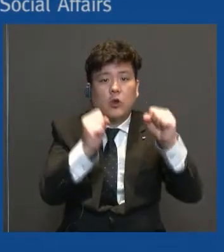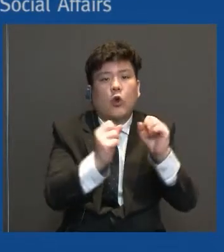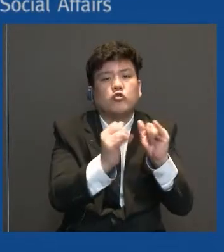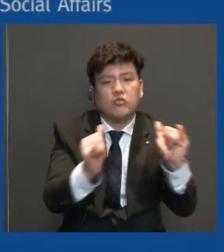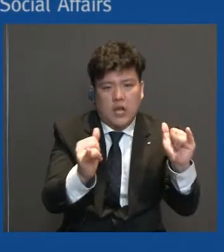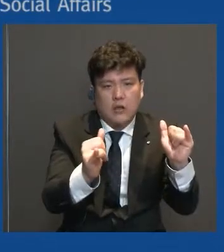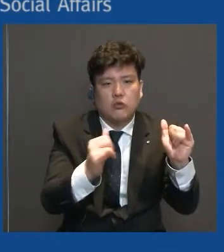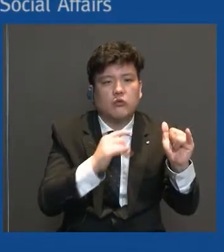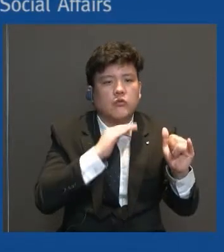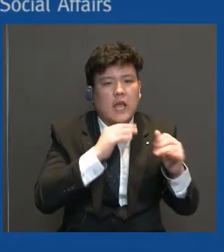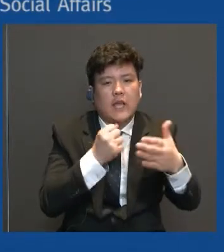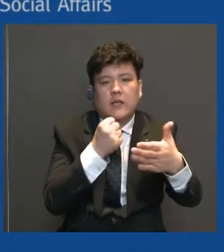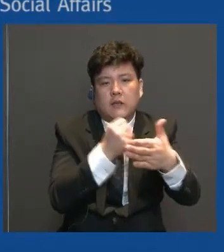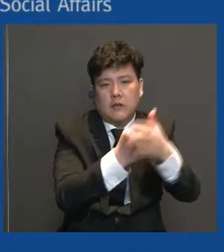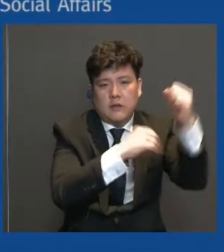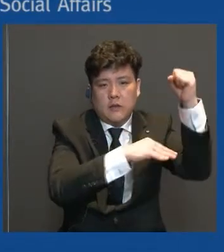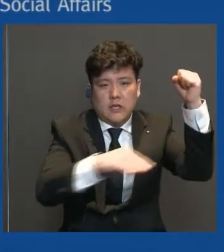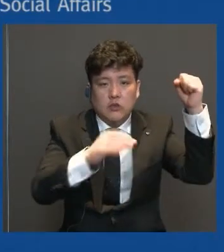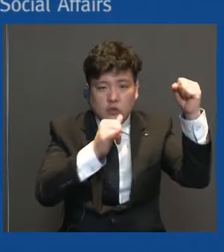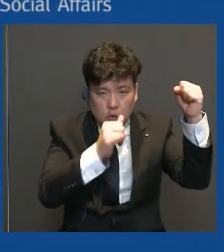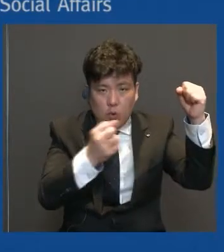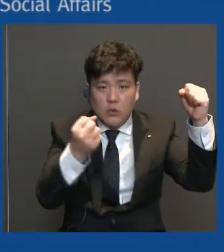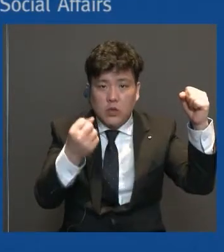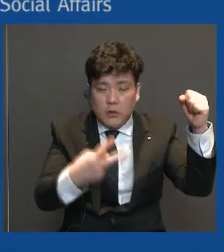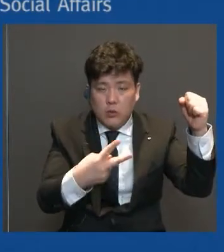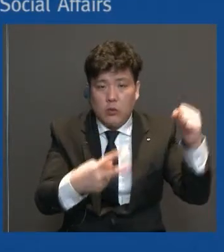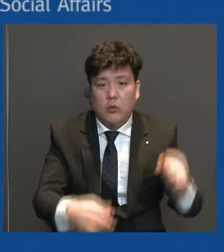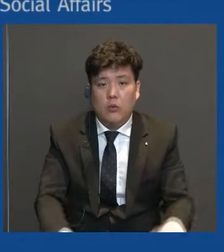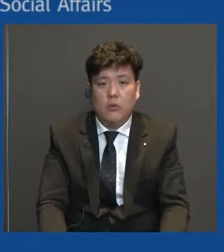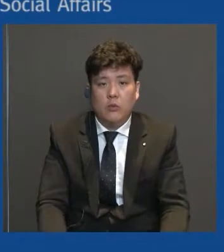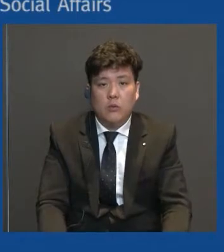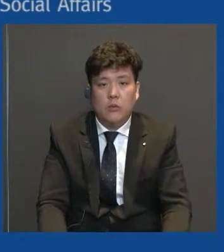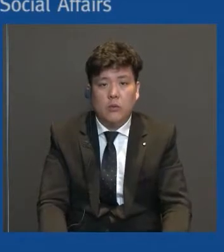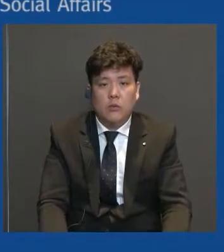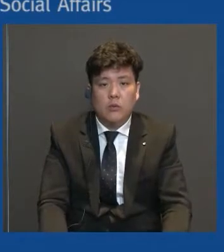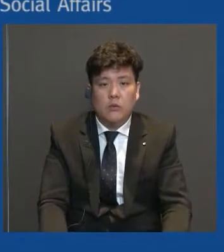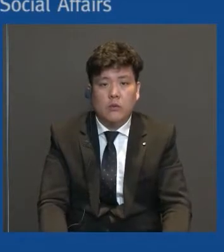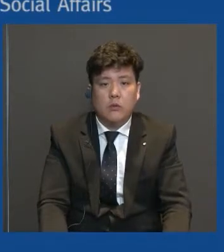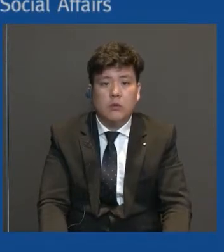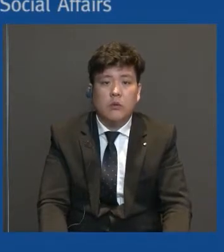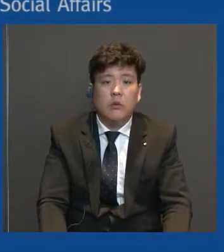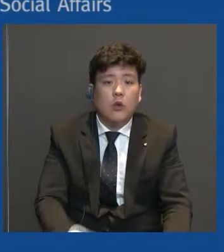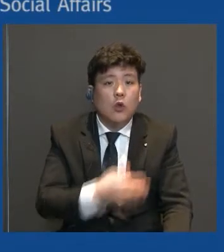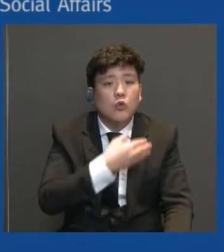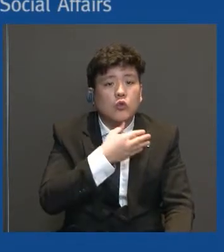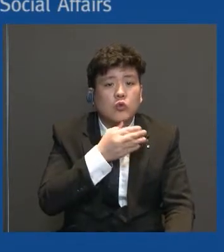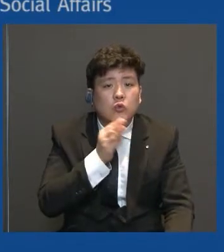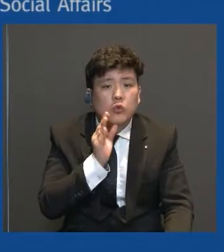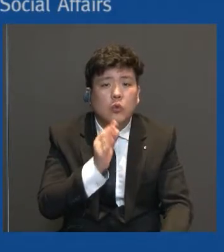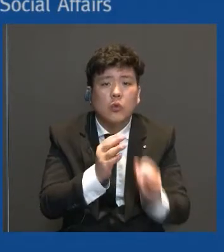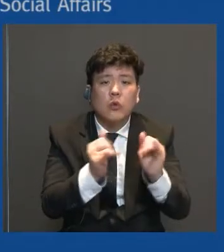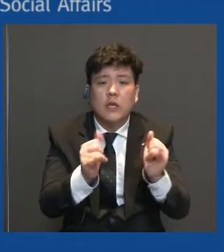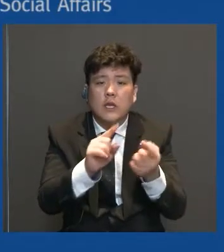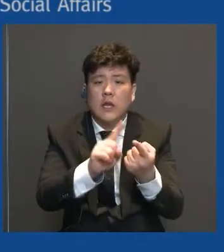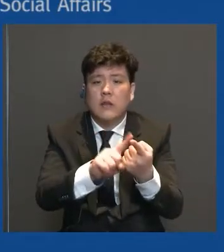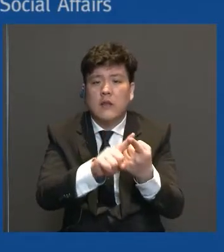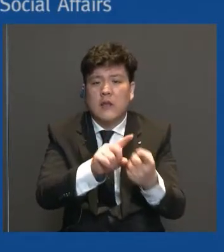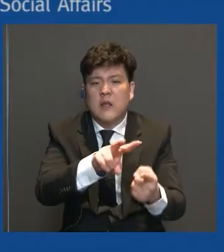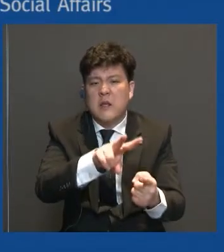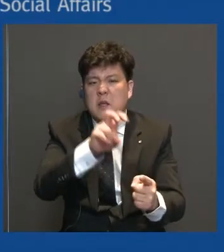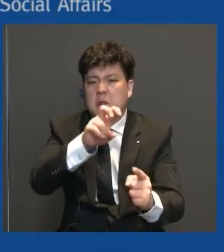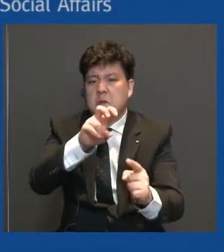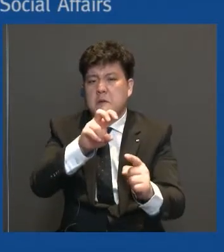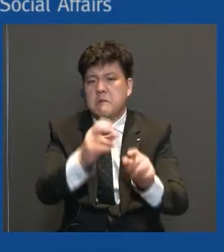are widely spread and evident in public and social media. Negative stereotype against